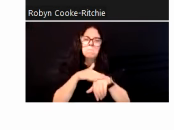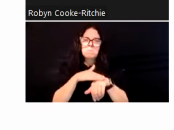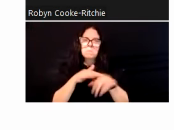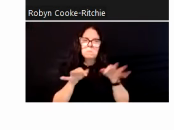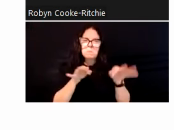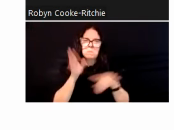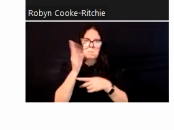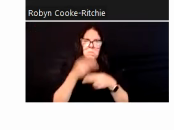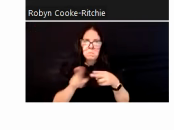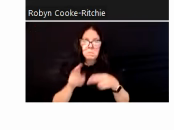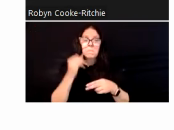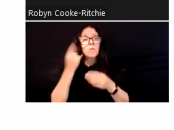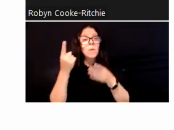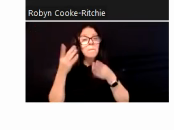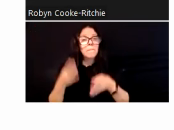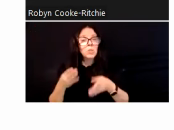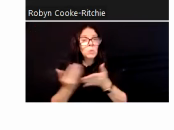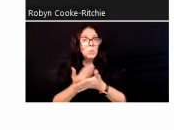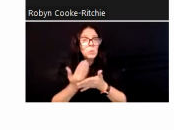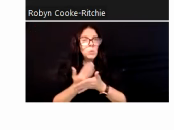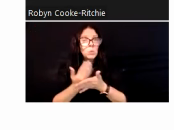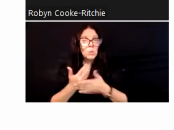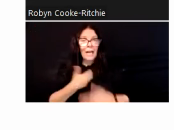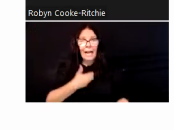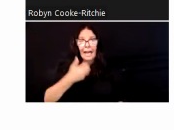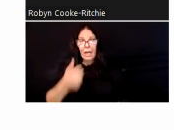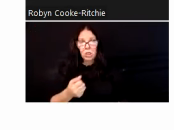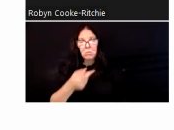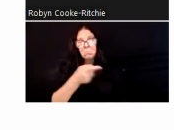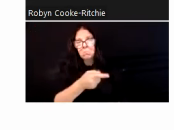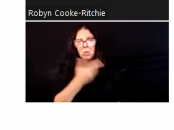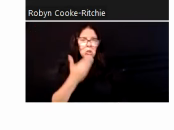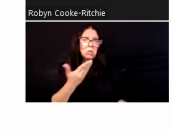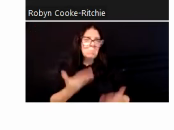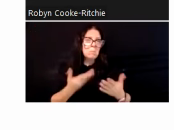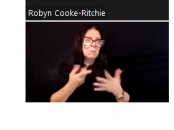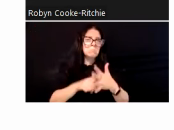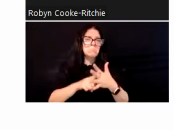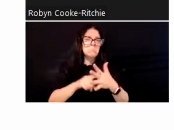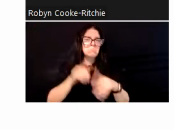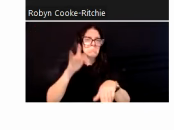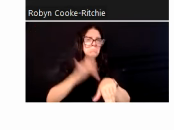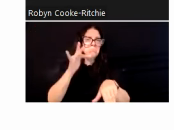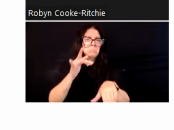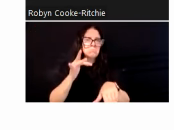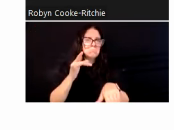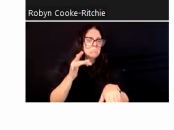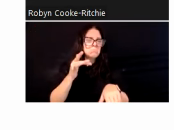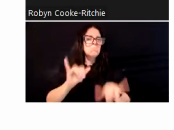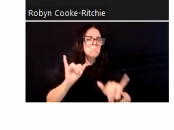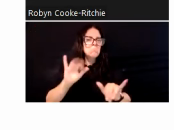person who signs, who gets hired at your organization, that might be something to direct them to as a very quick intro to